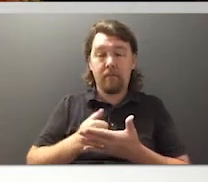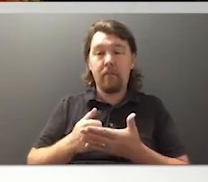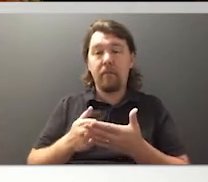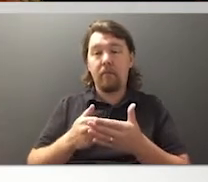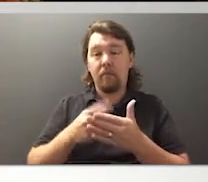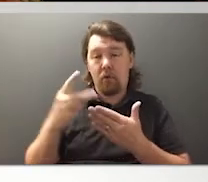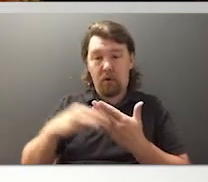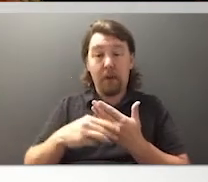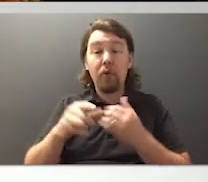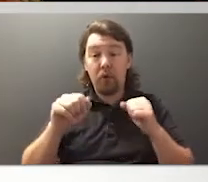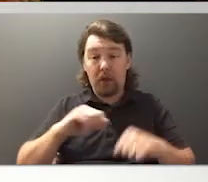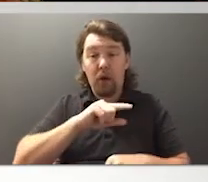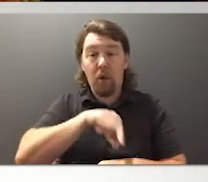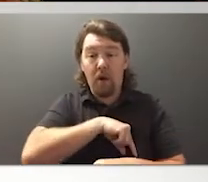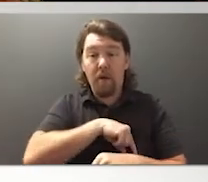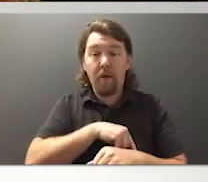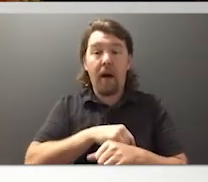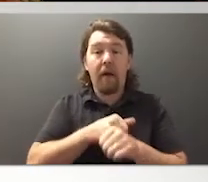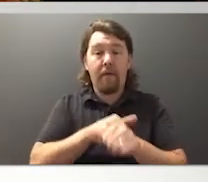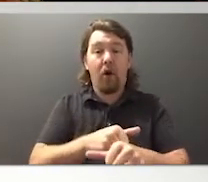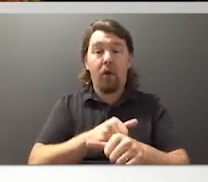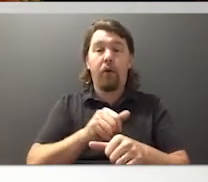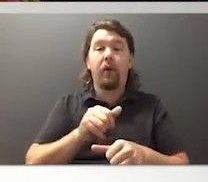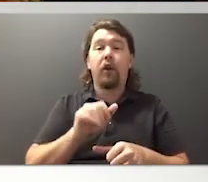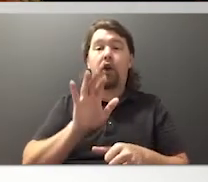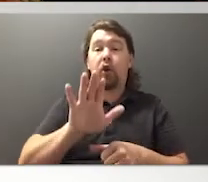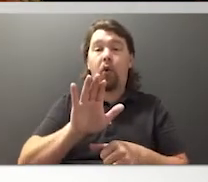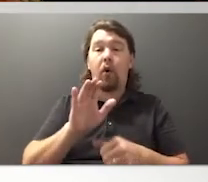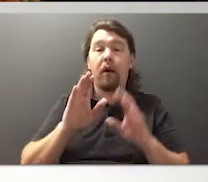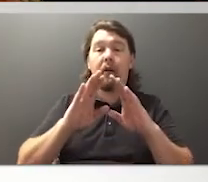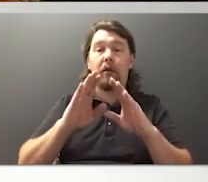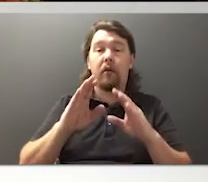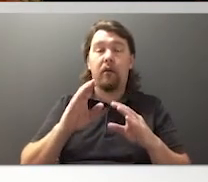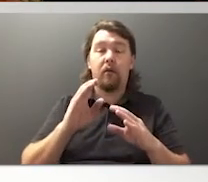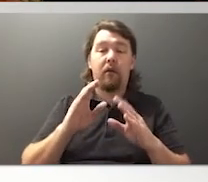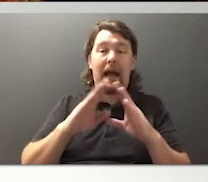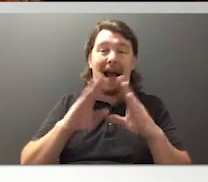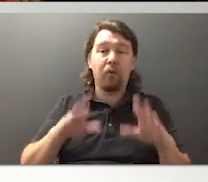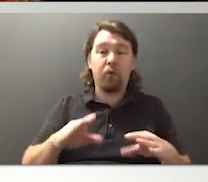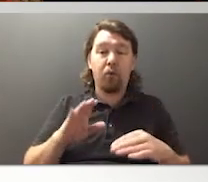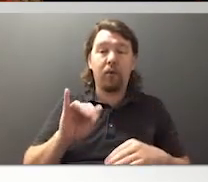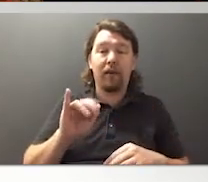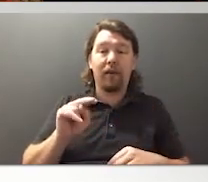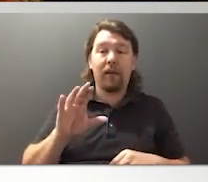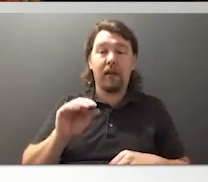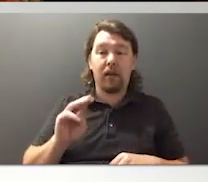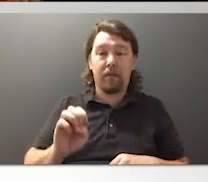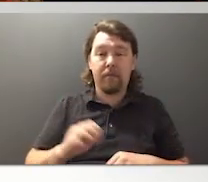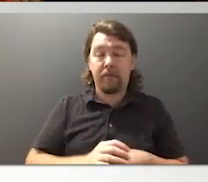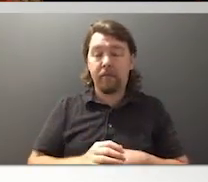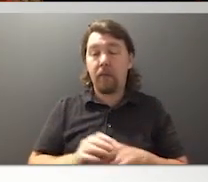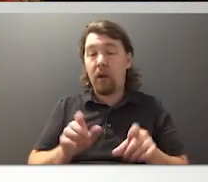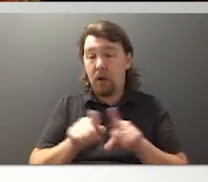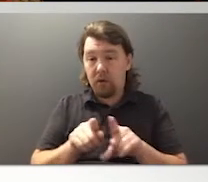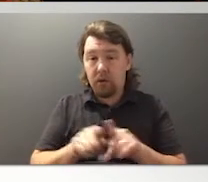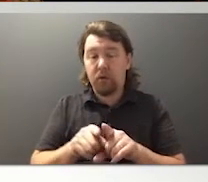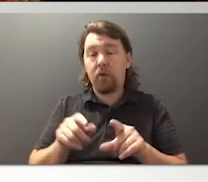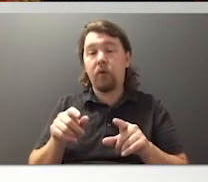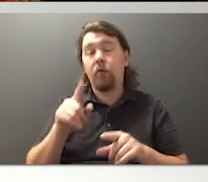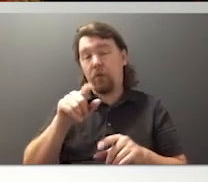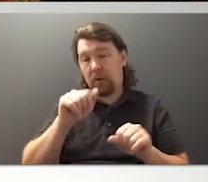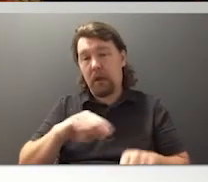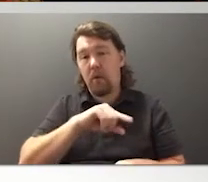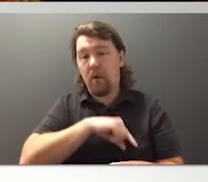can qualify based on your income, household income, which we talked about. You also can be eligible for